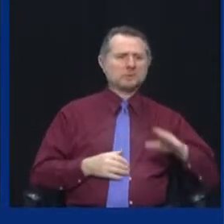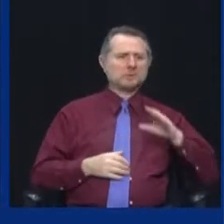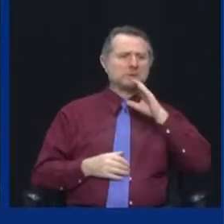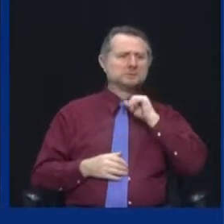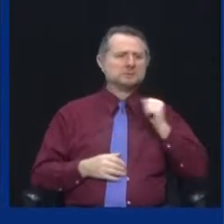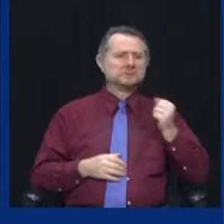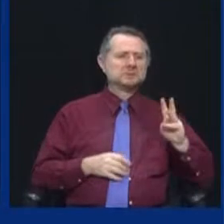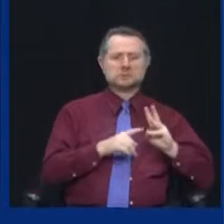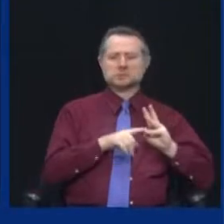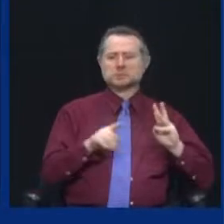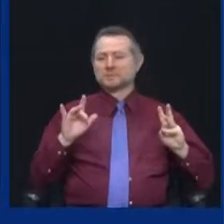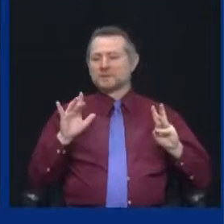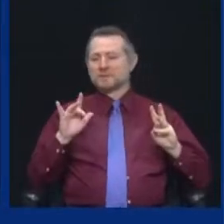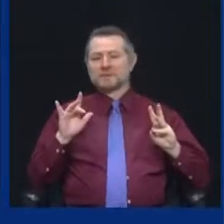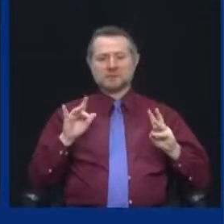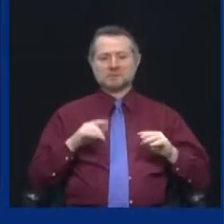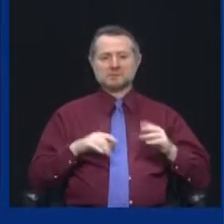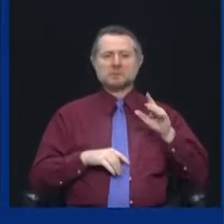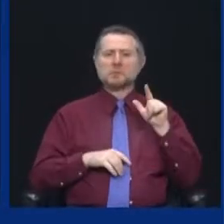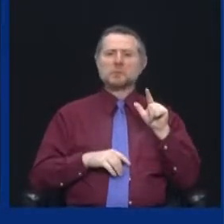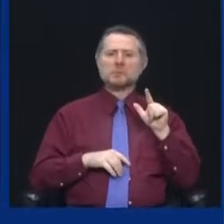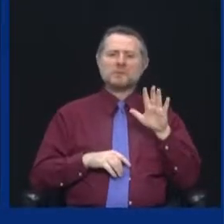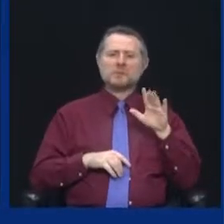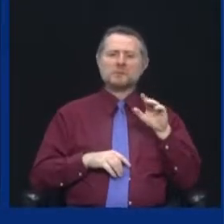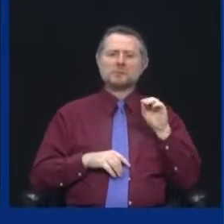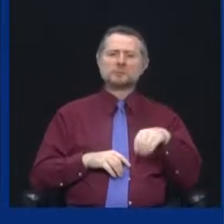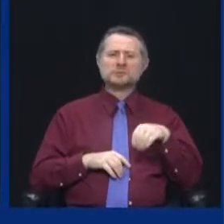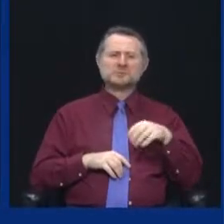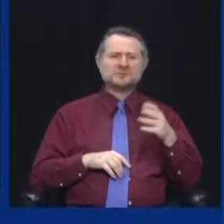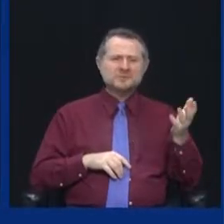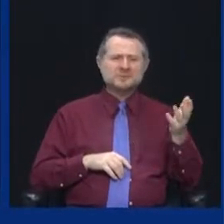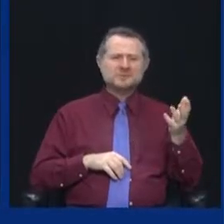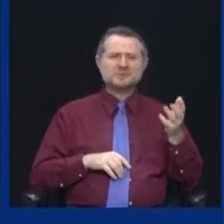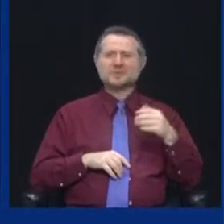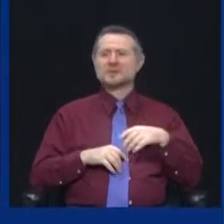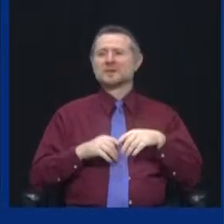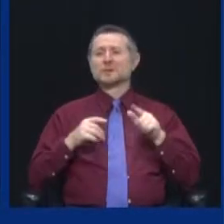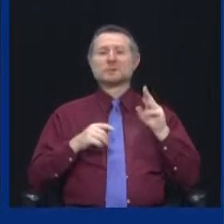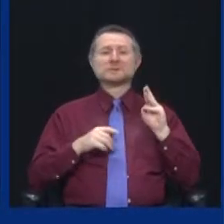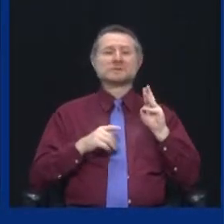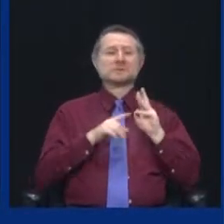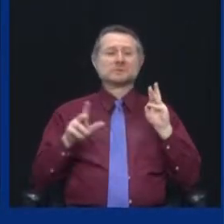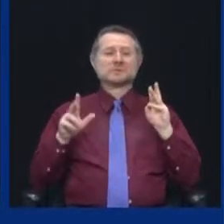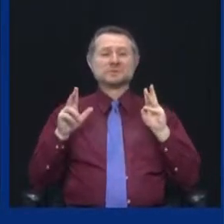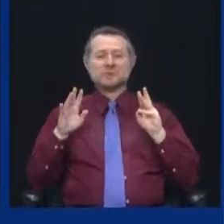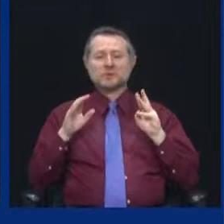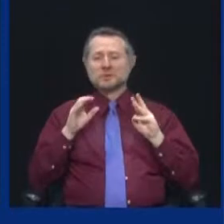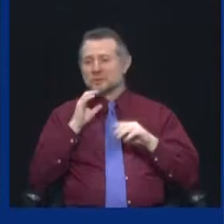25, only 25%. 26 to 34, only 36%. Why?